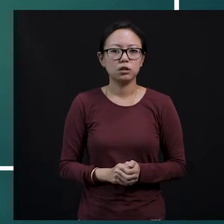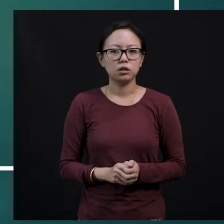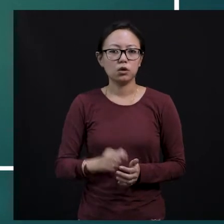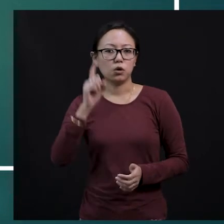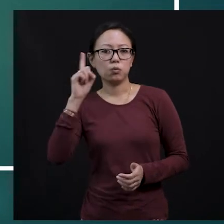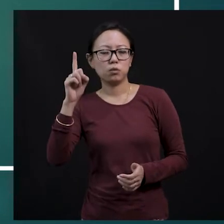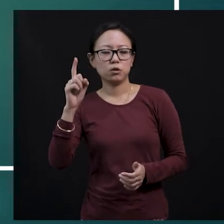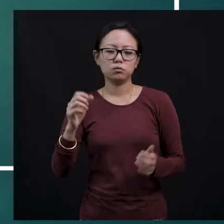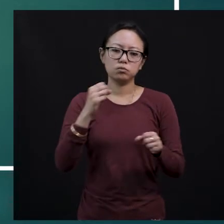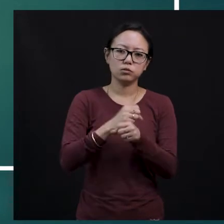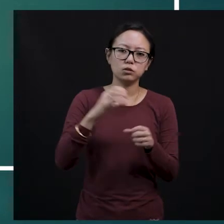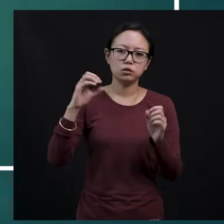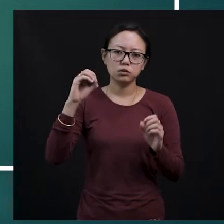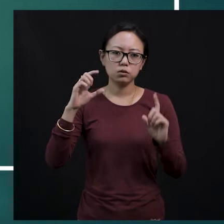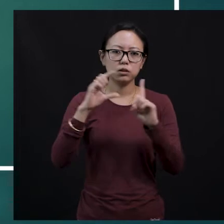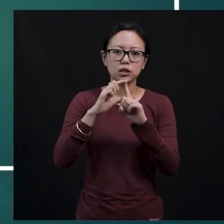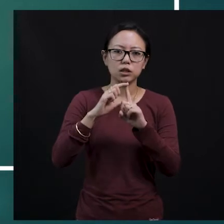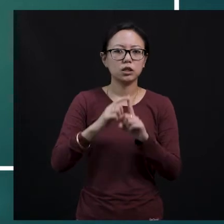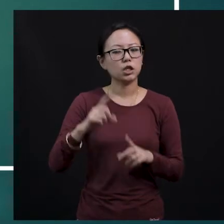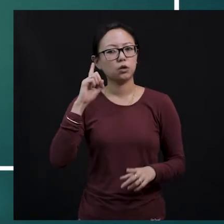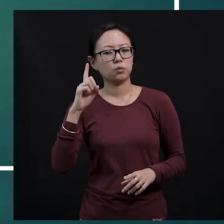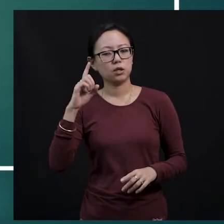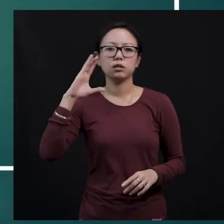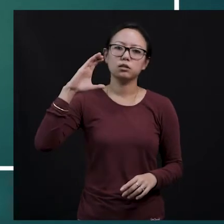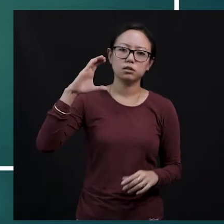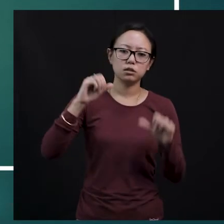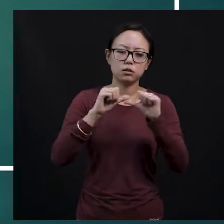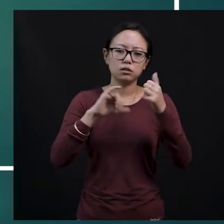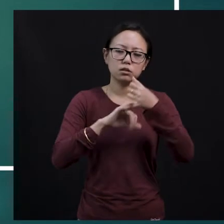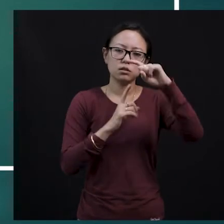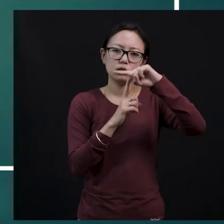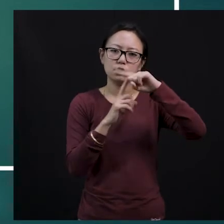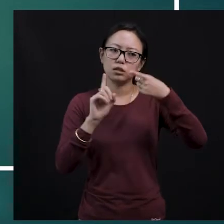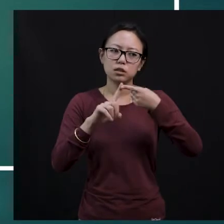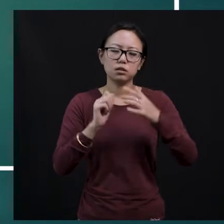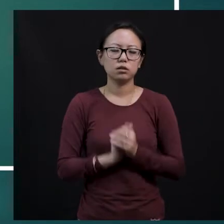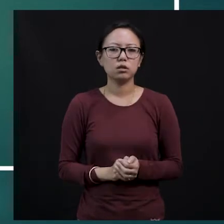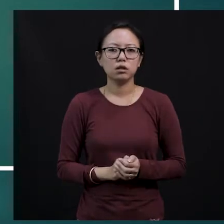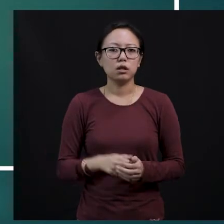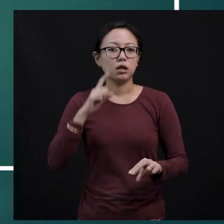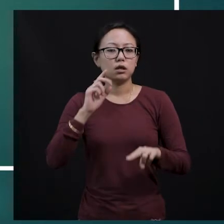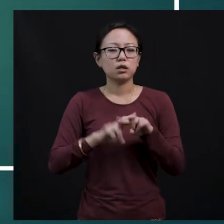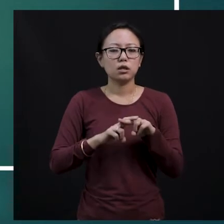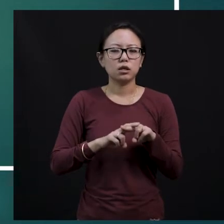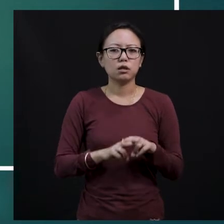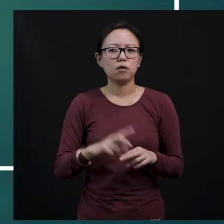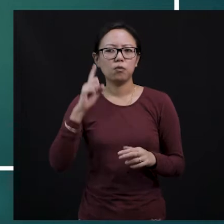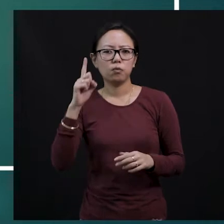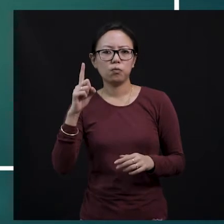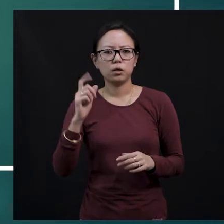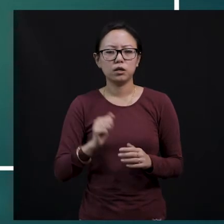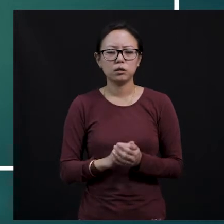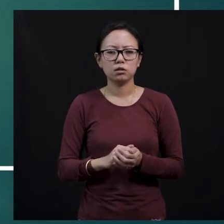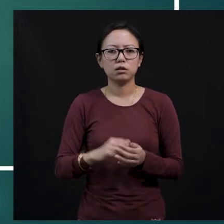one God for mankind. If we do have this one caste system in the Hindu religion, that would be surely a boon